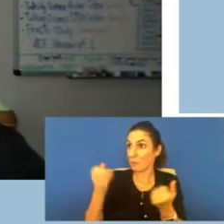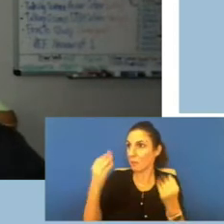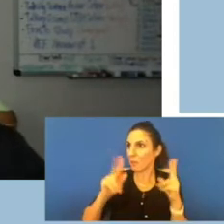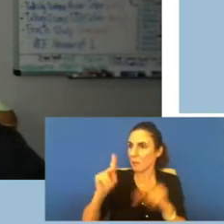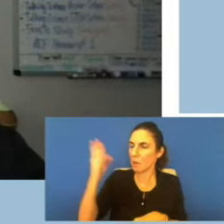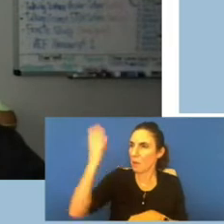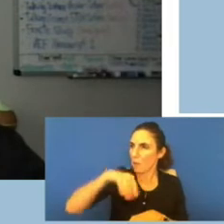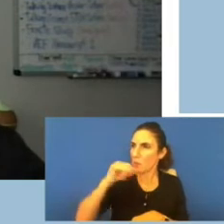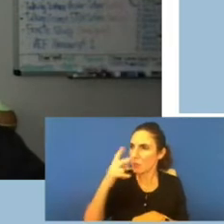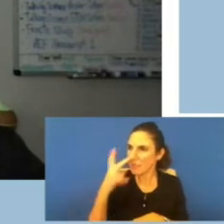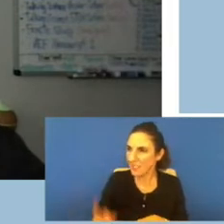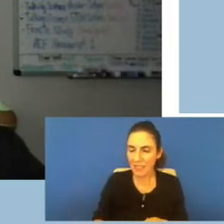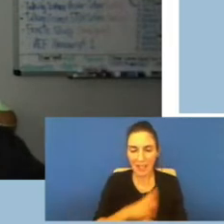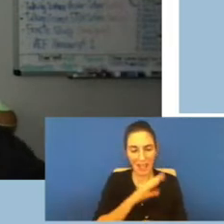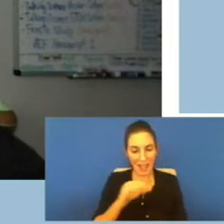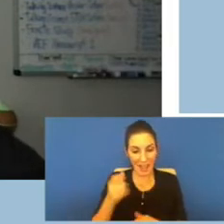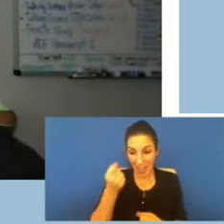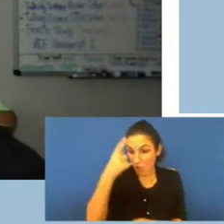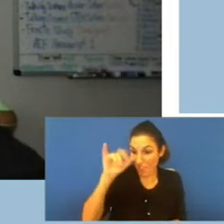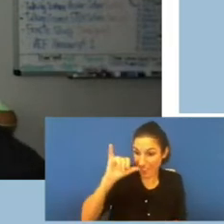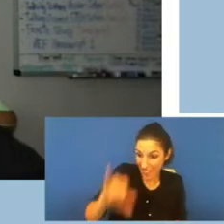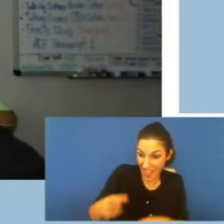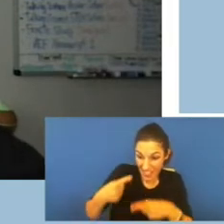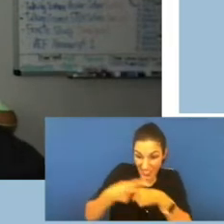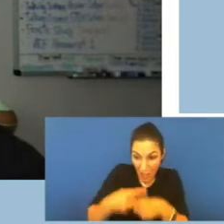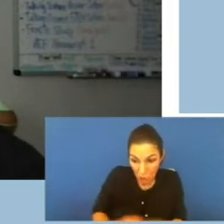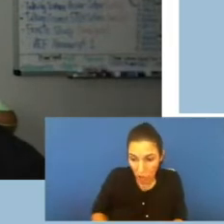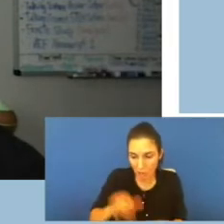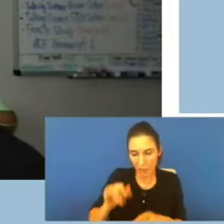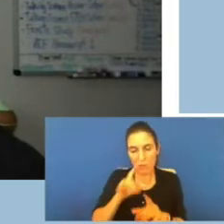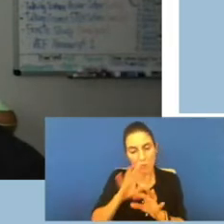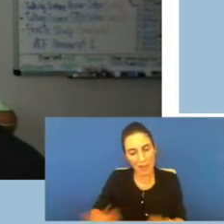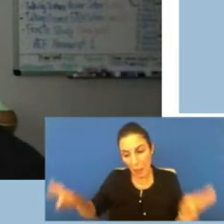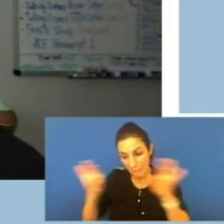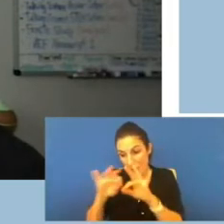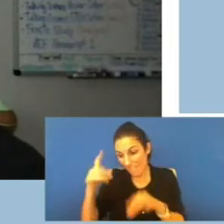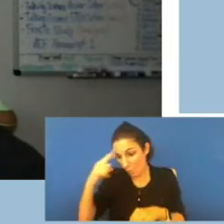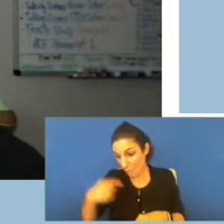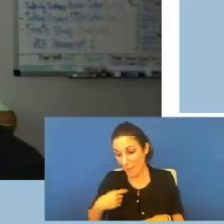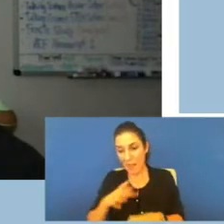and recognizing that tension has been critical for me and for my research team